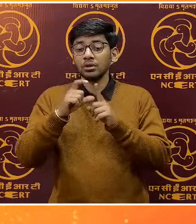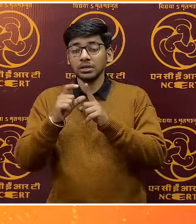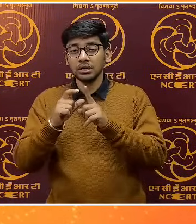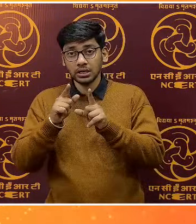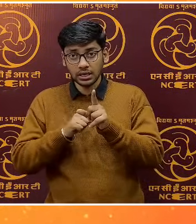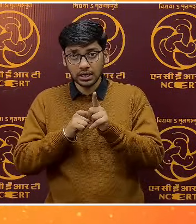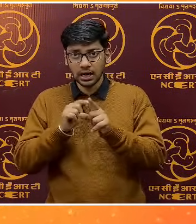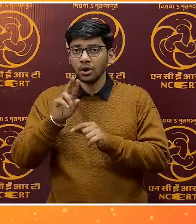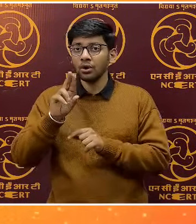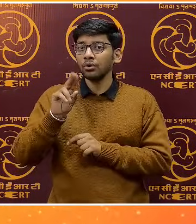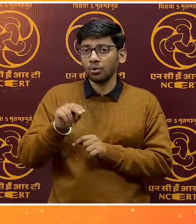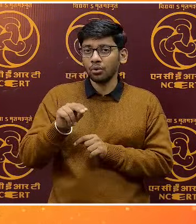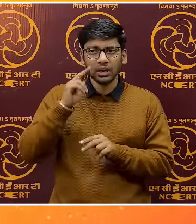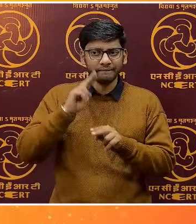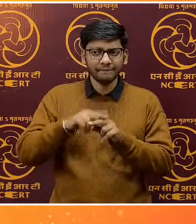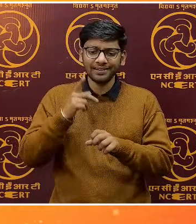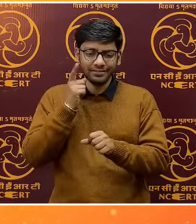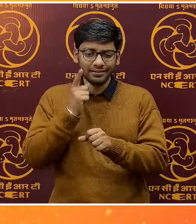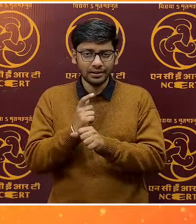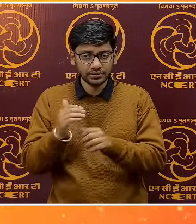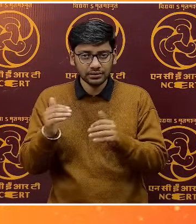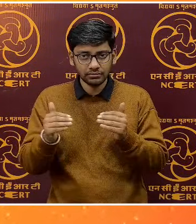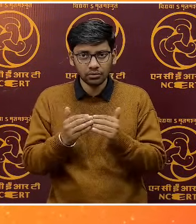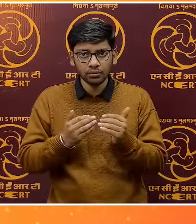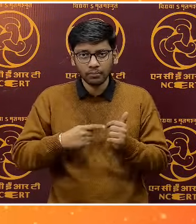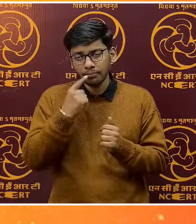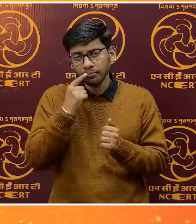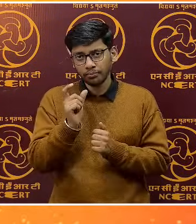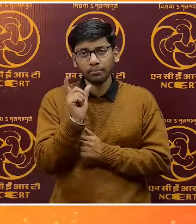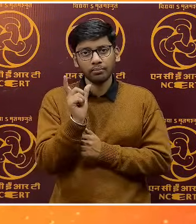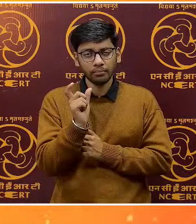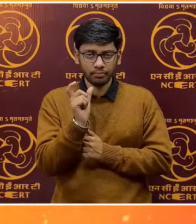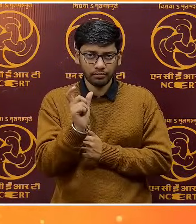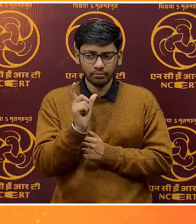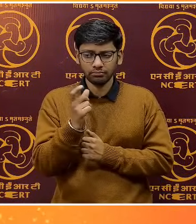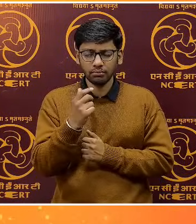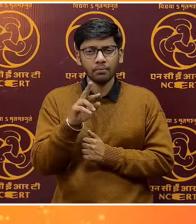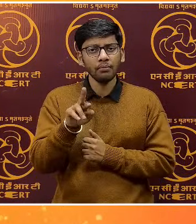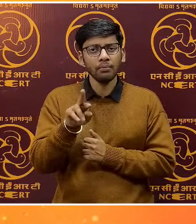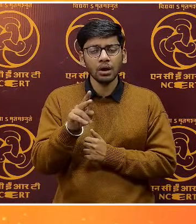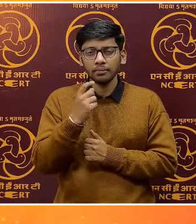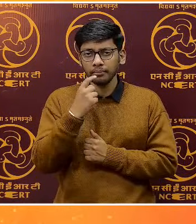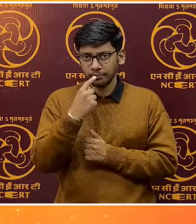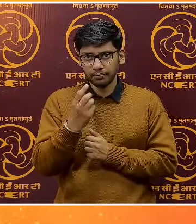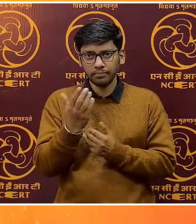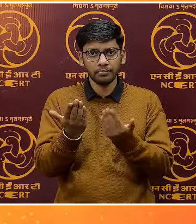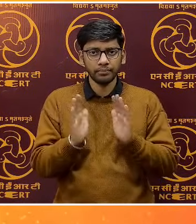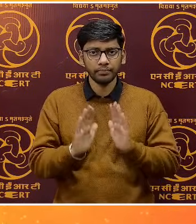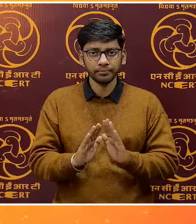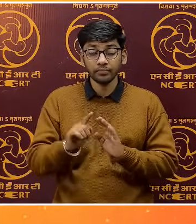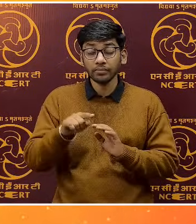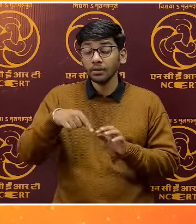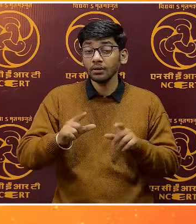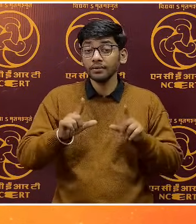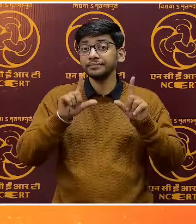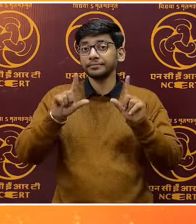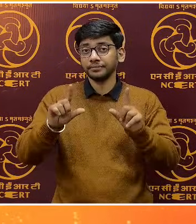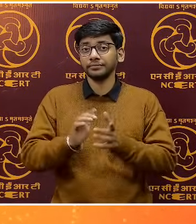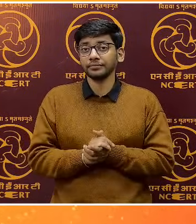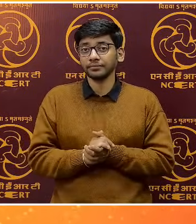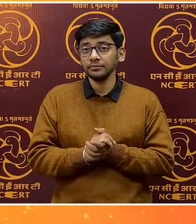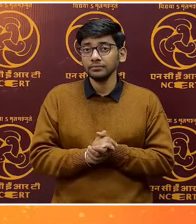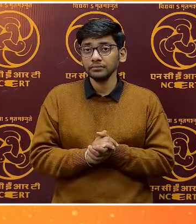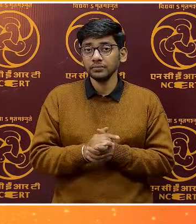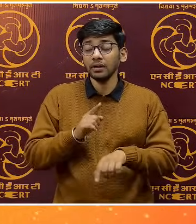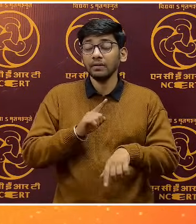such greetings, right? So there are two types of greeting. Okay, we'll see in the next slide. The